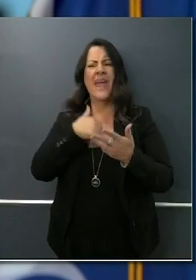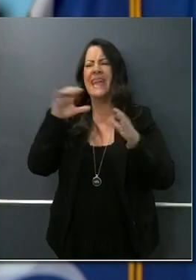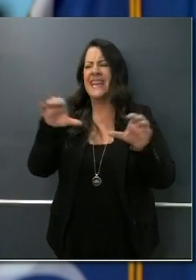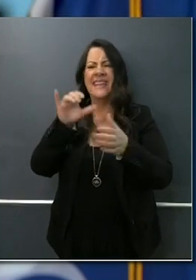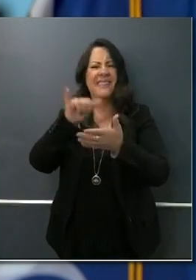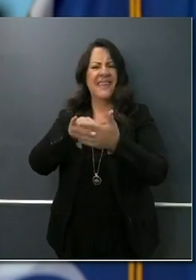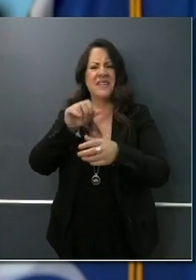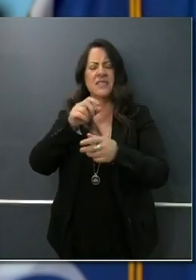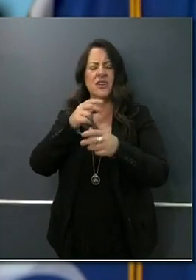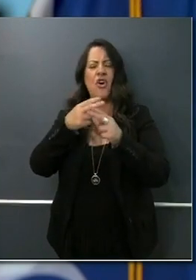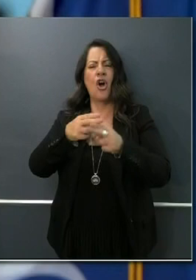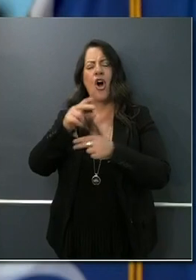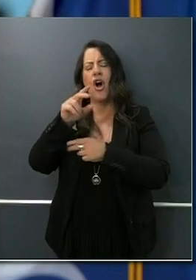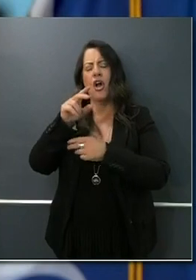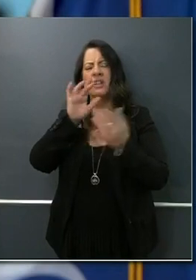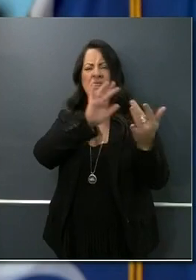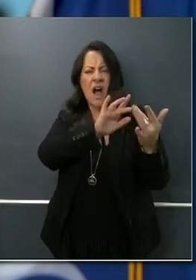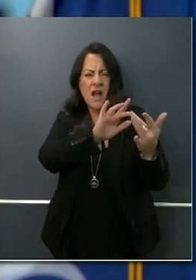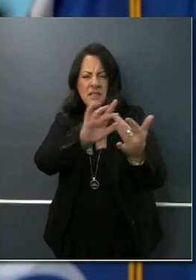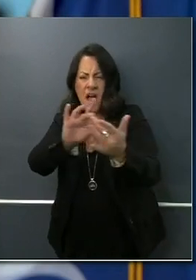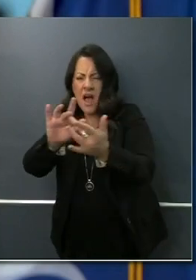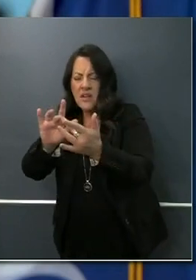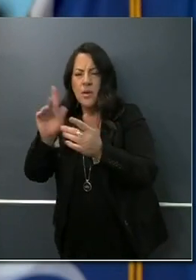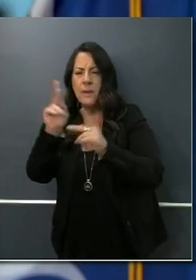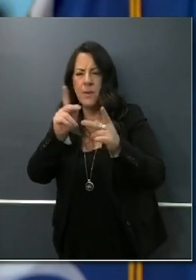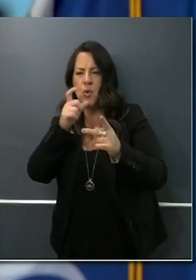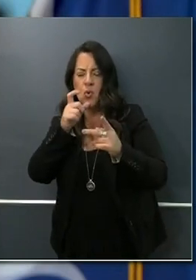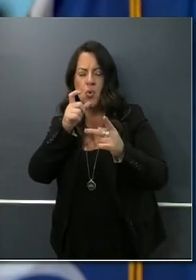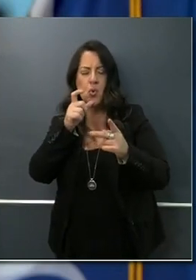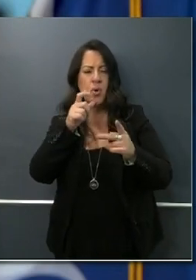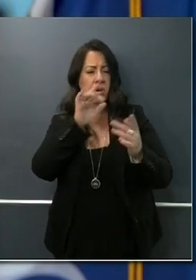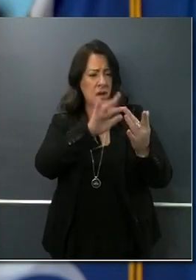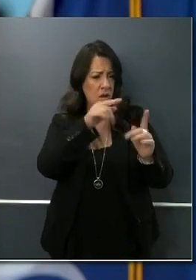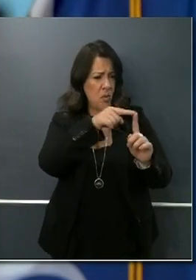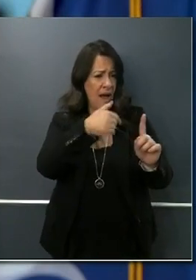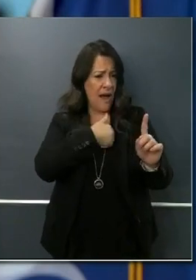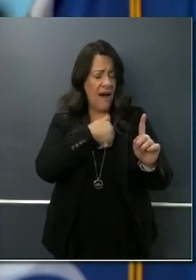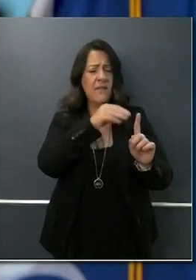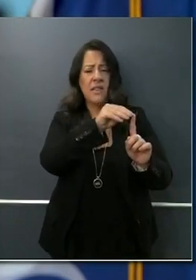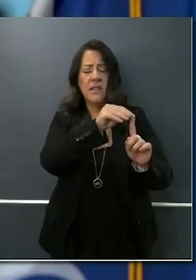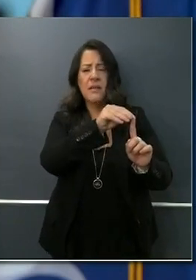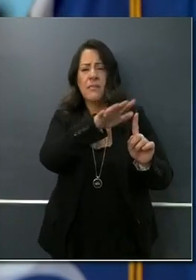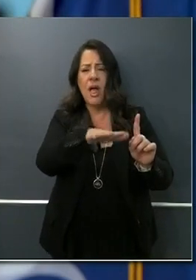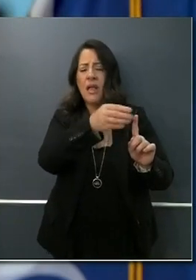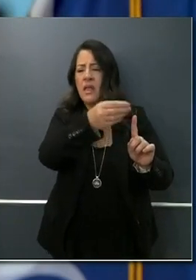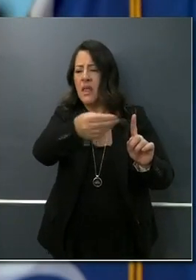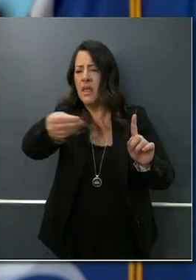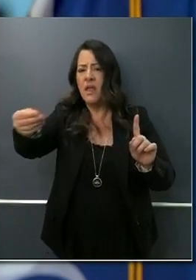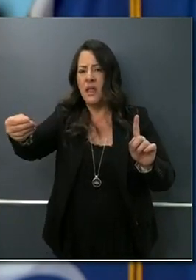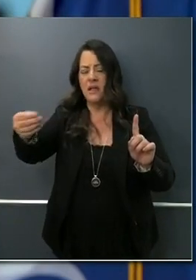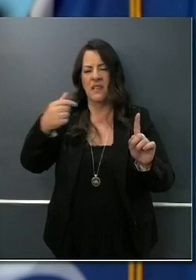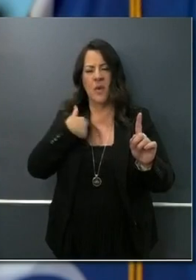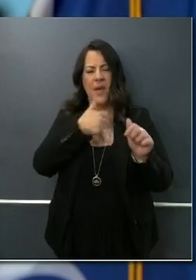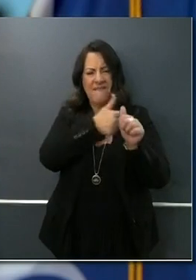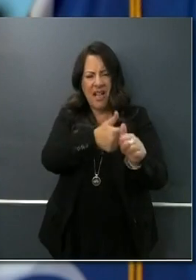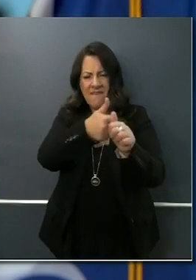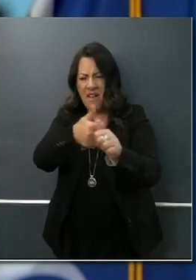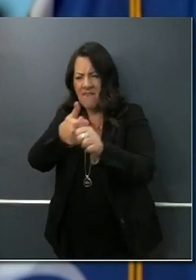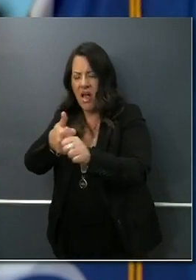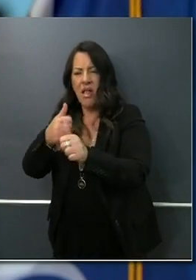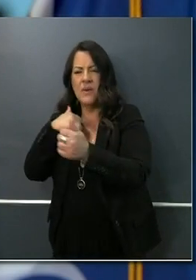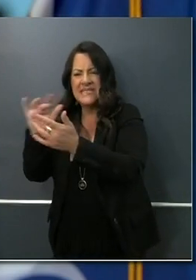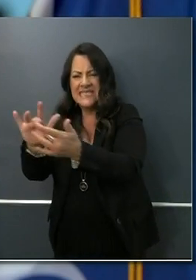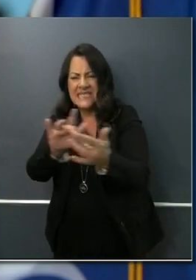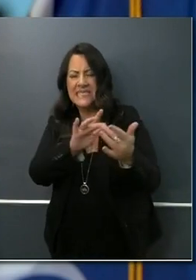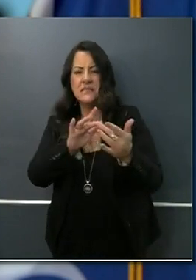level. And some counties are more enriched in this space than others. So we're building off that local expertise